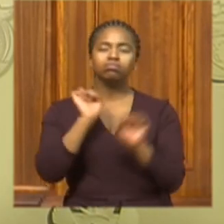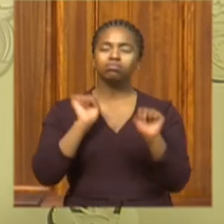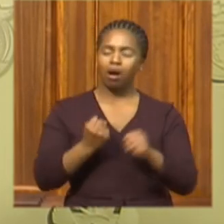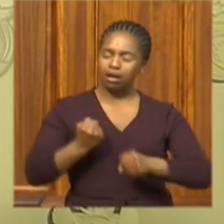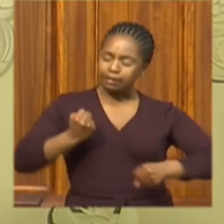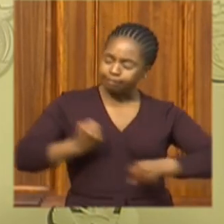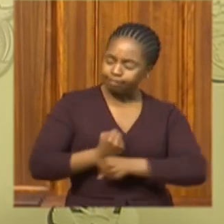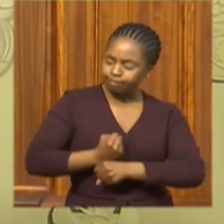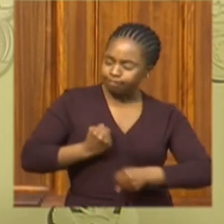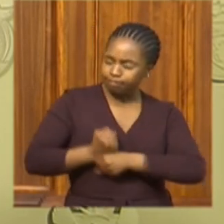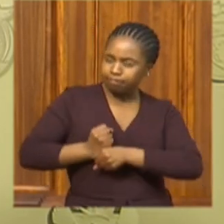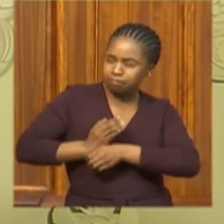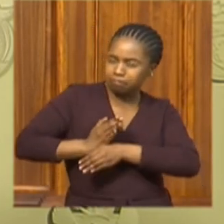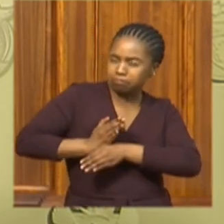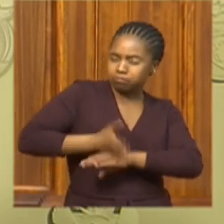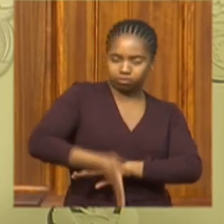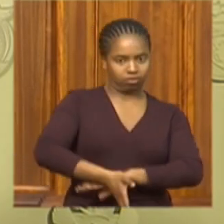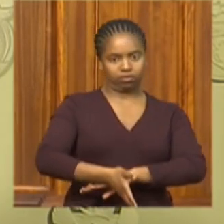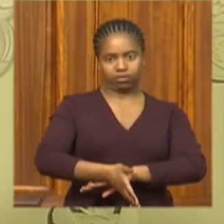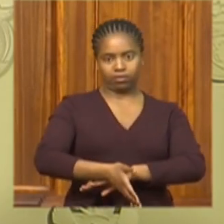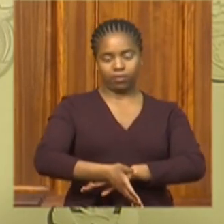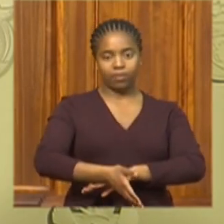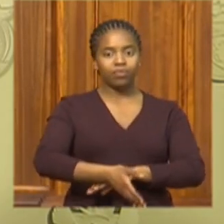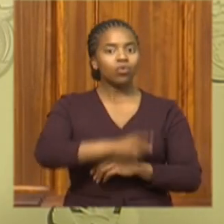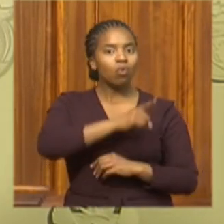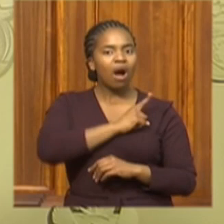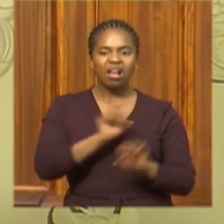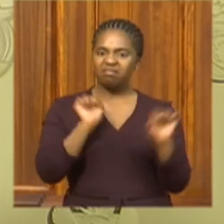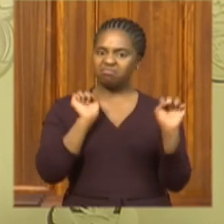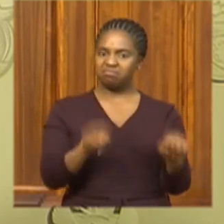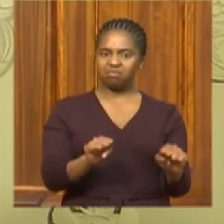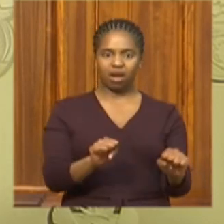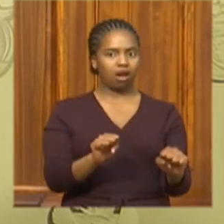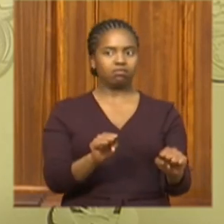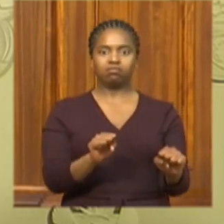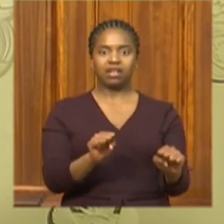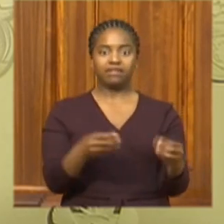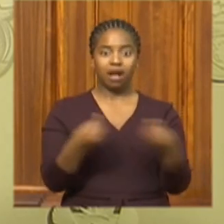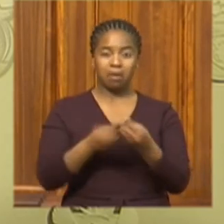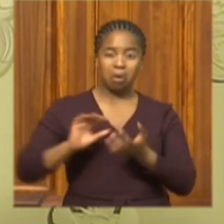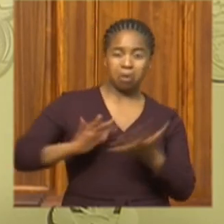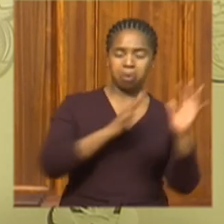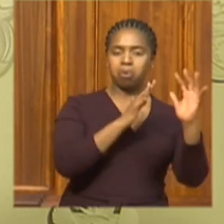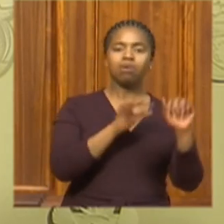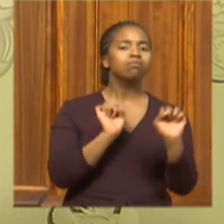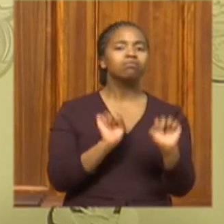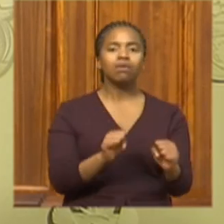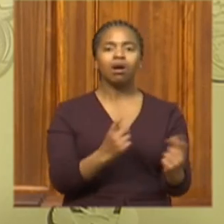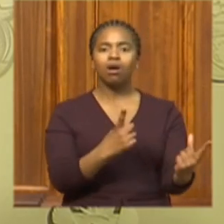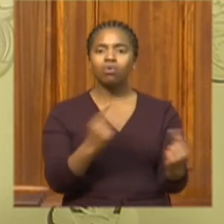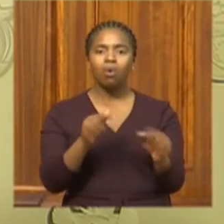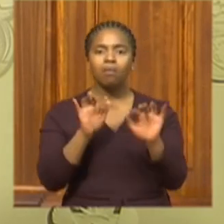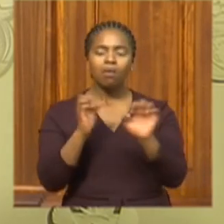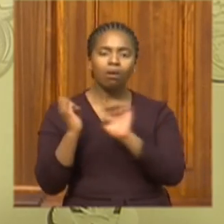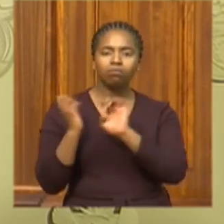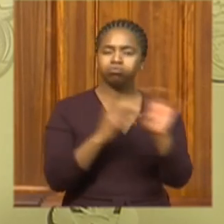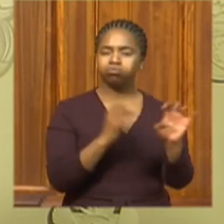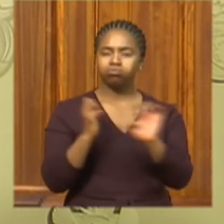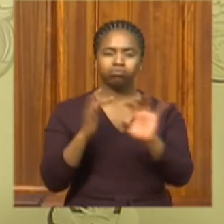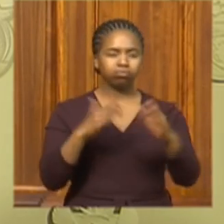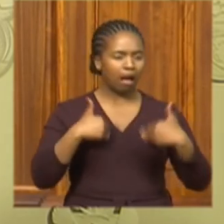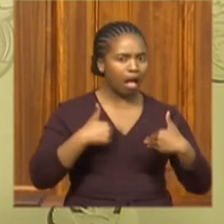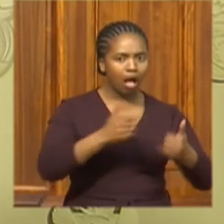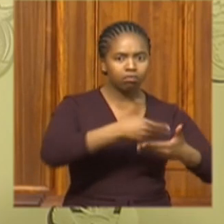resilient. They've proven that they are capable and that they are able to withstand and deal with